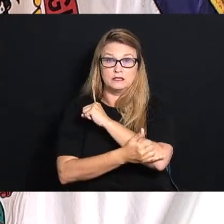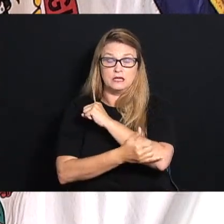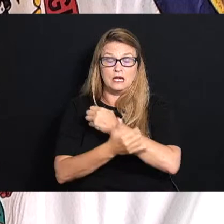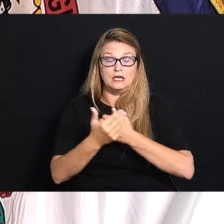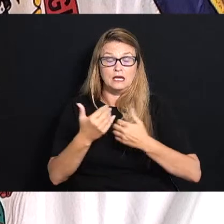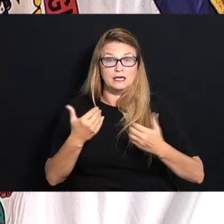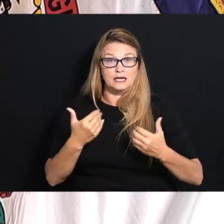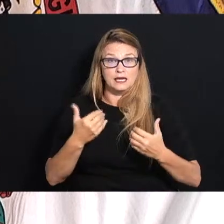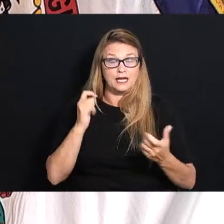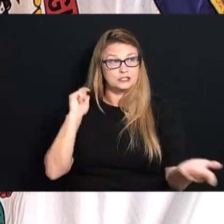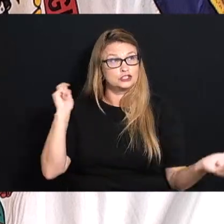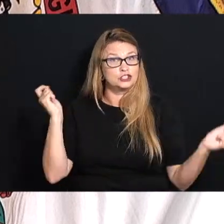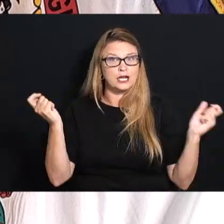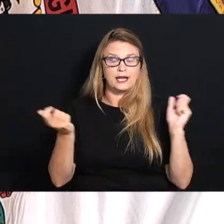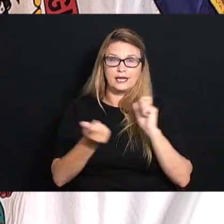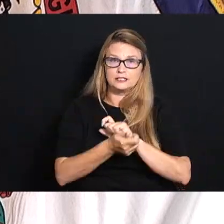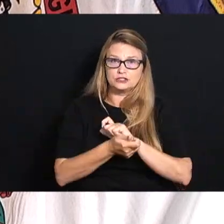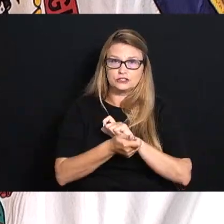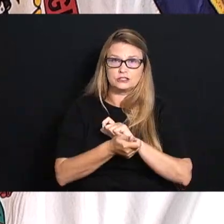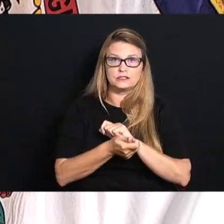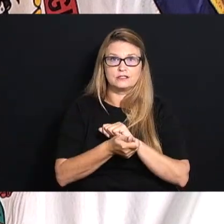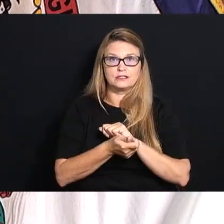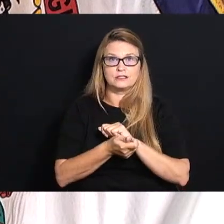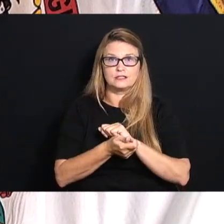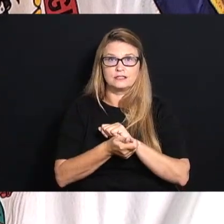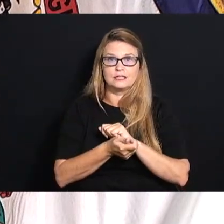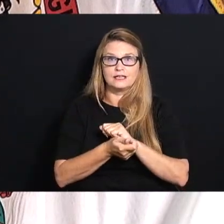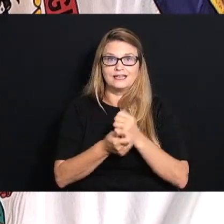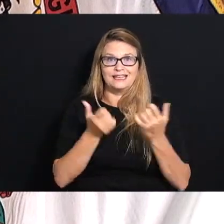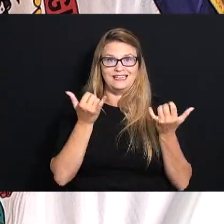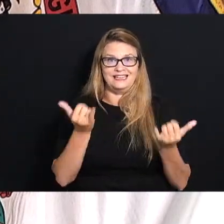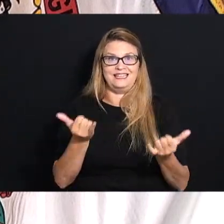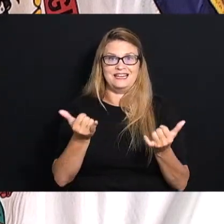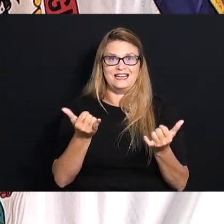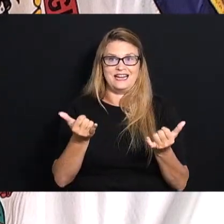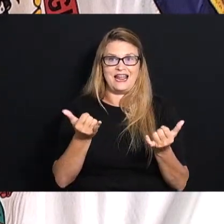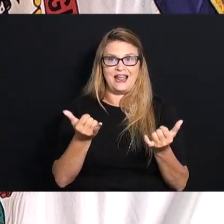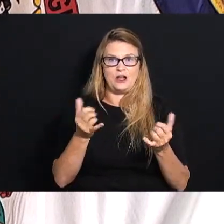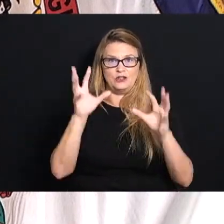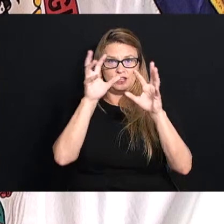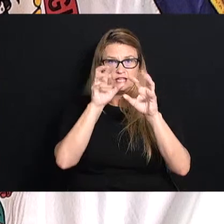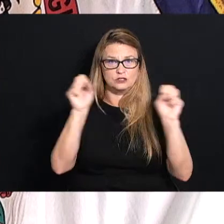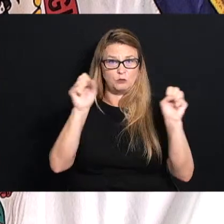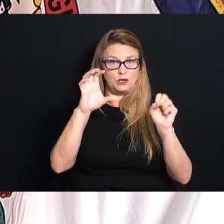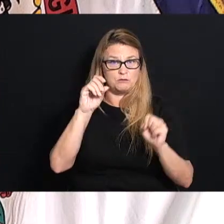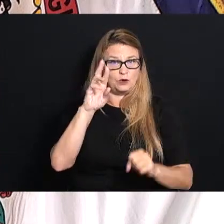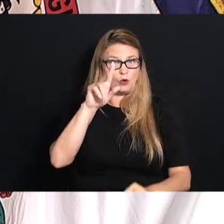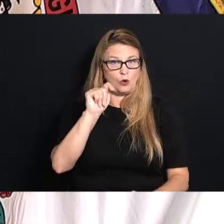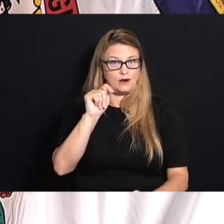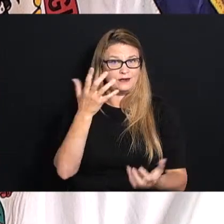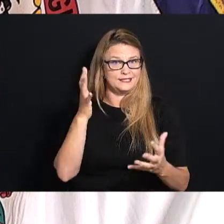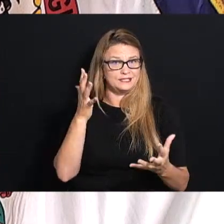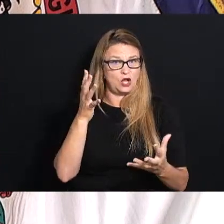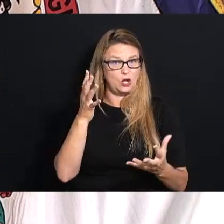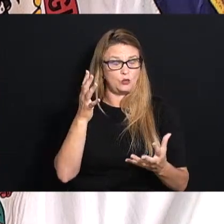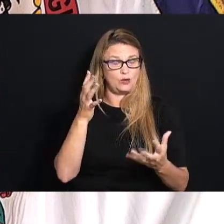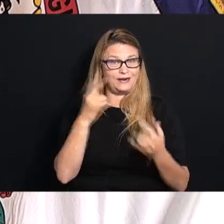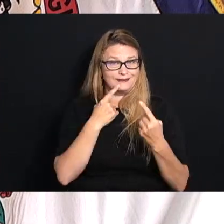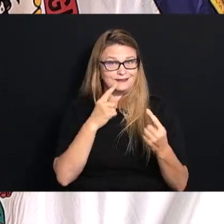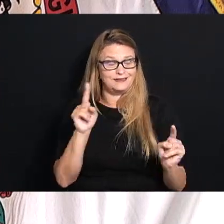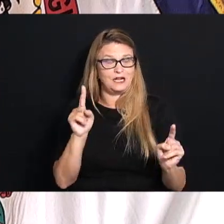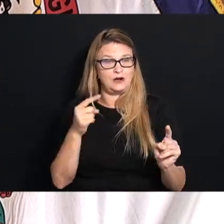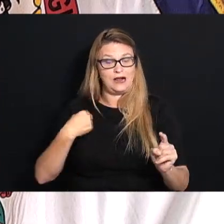surely been changed, our footprint, and now our Supreme Court has spoken, and our laws